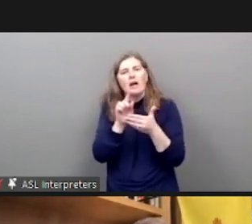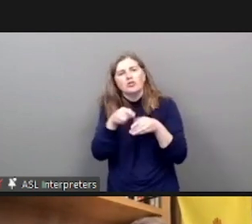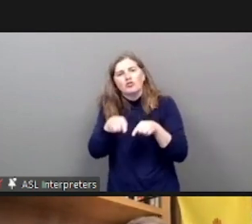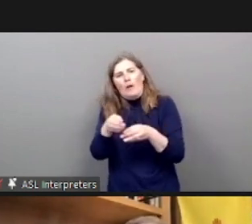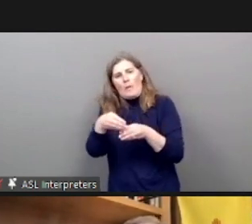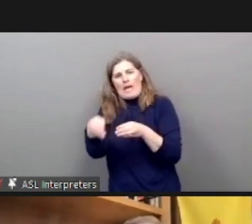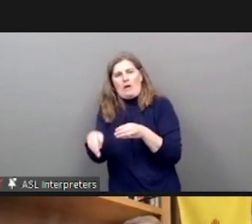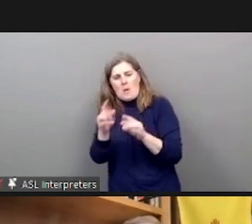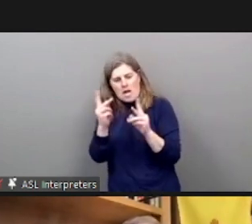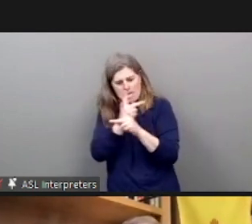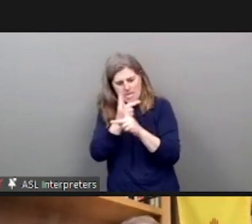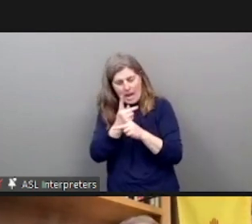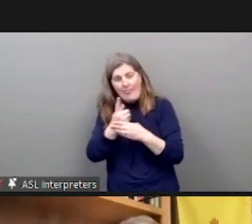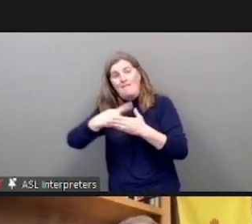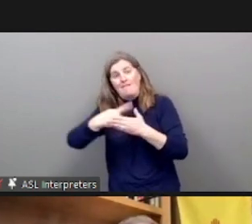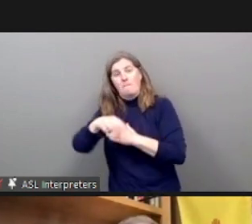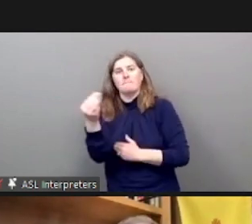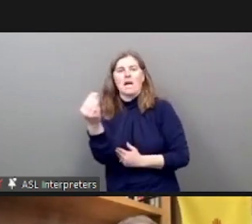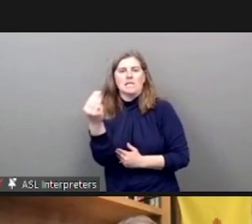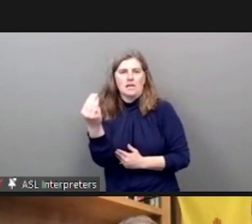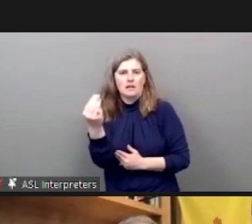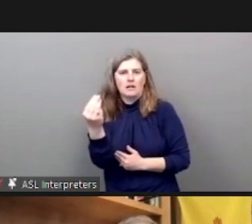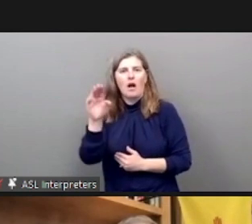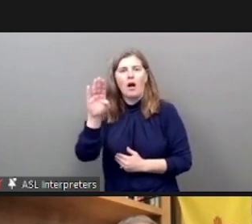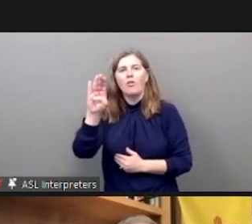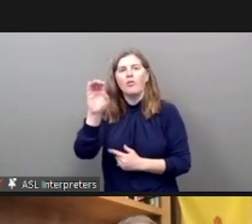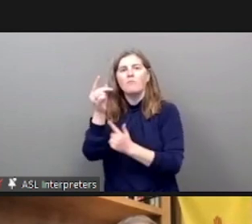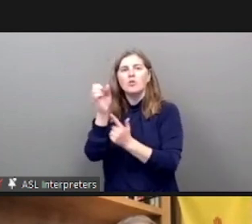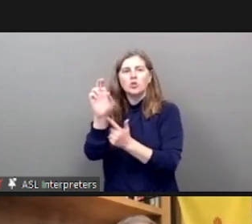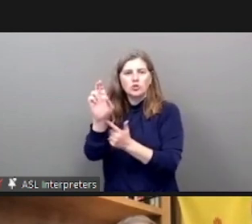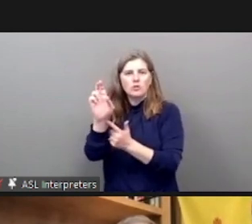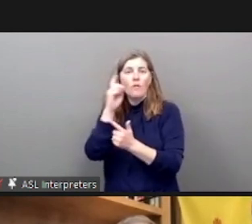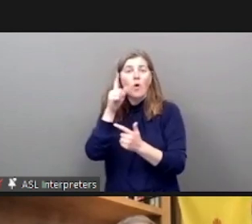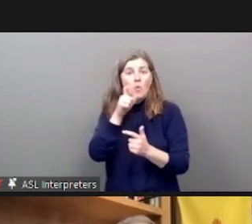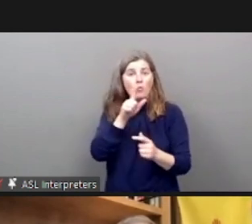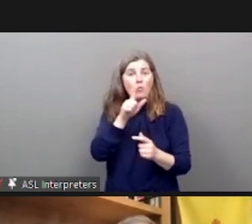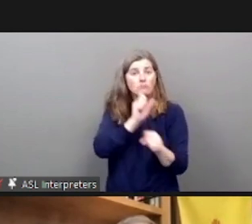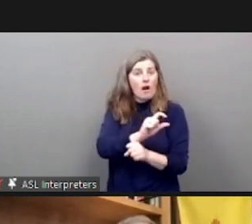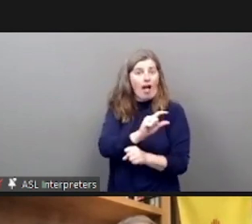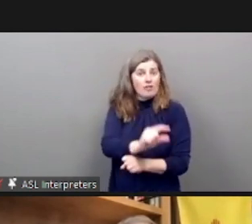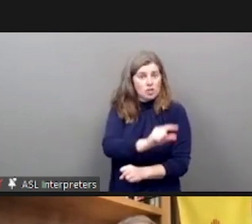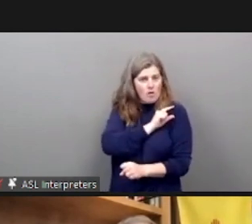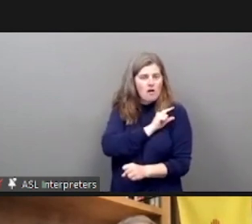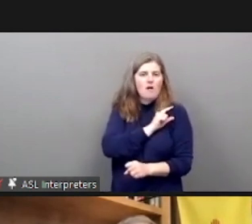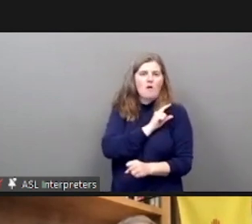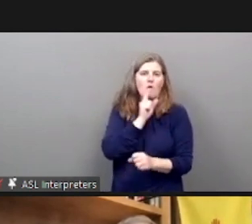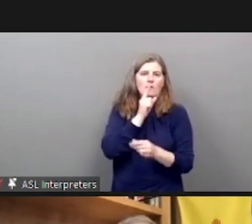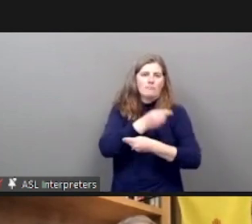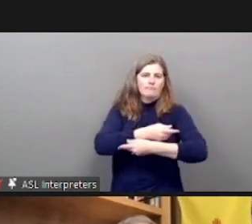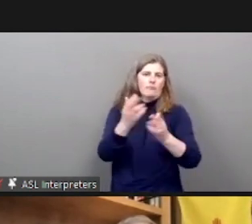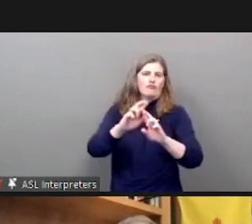weekend. And then on Monday, the booster doses for those eligible groups will then come online. Does